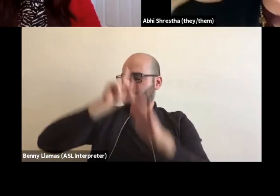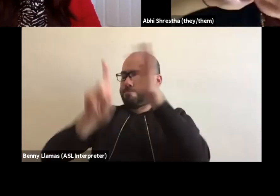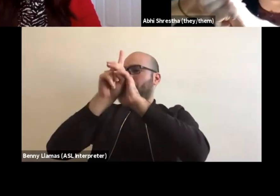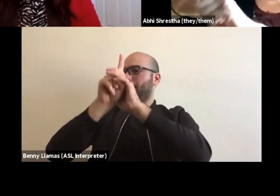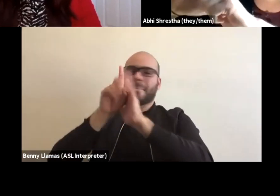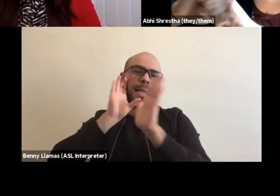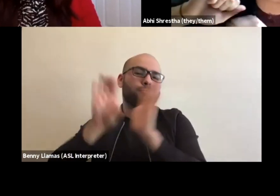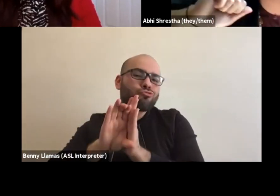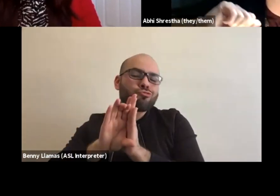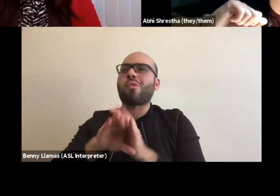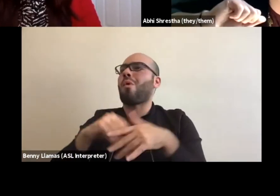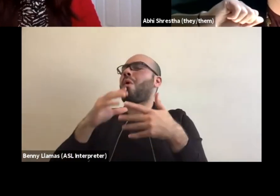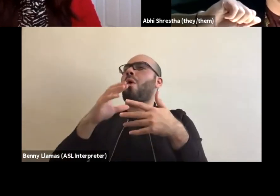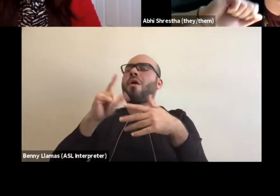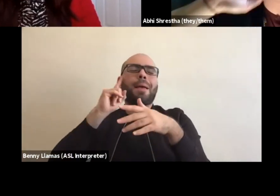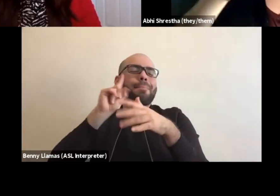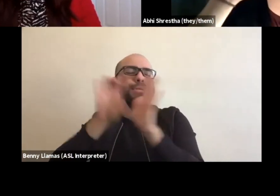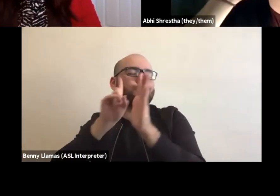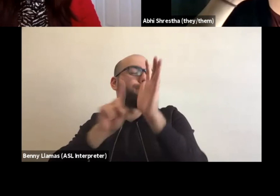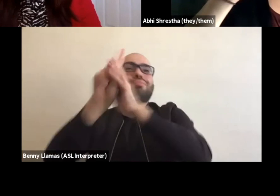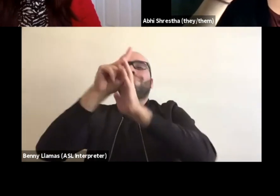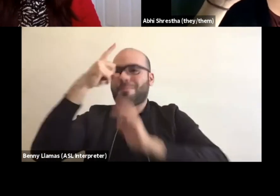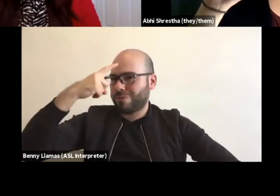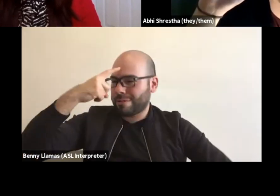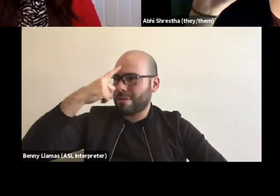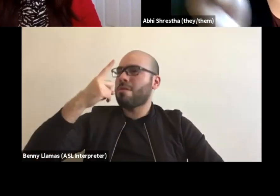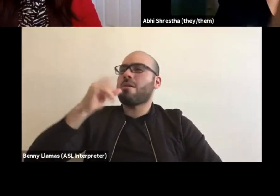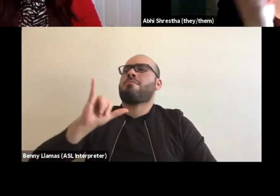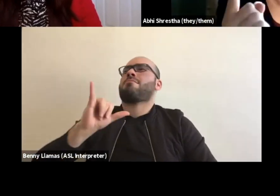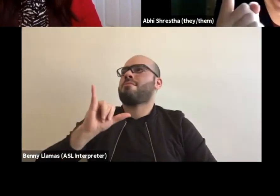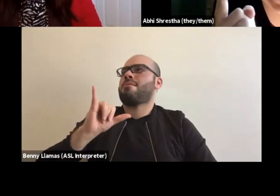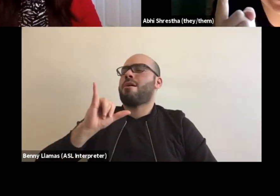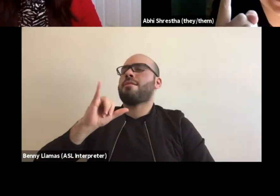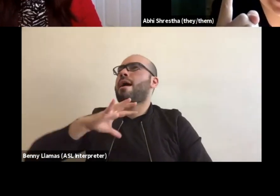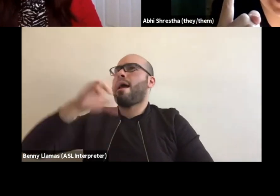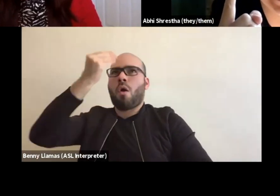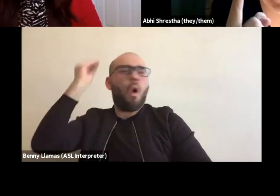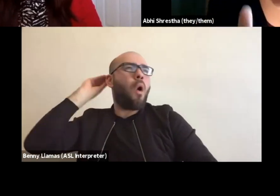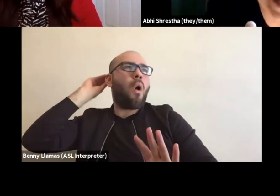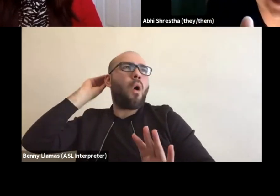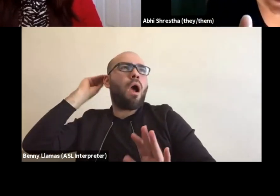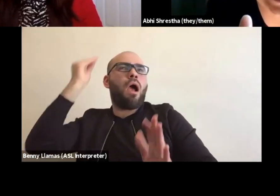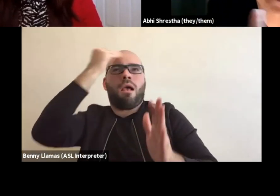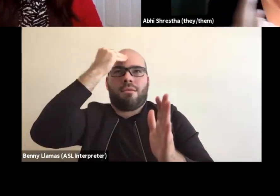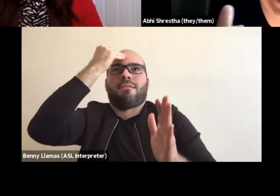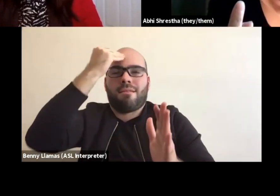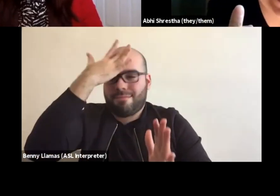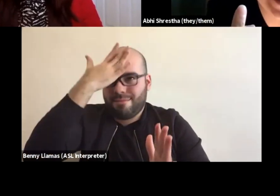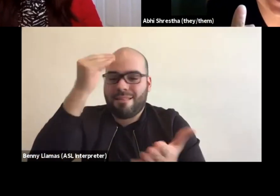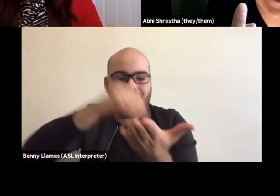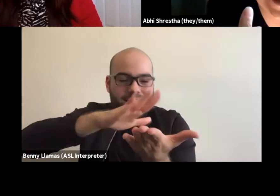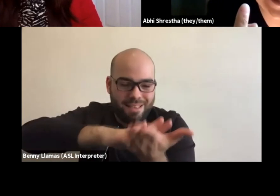and that thing leads me to think about this thing. I feel like, and then I was like, oh wait, let me come back to the text, because I was